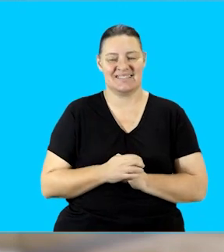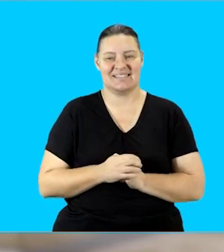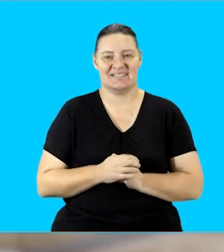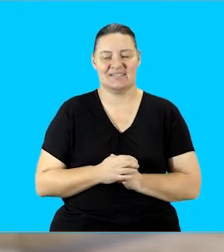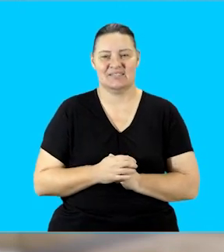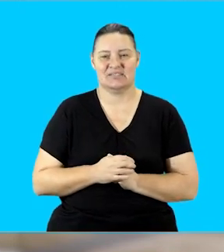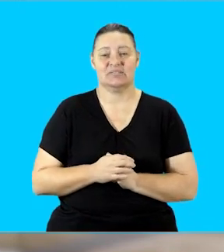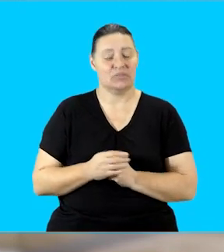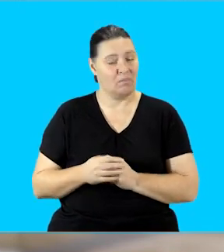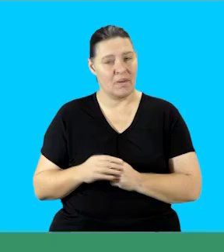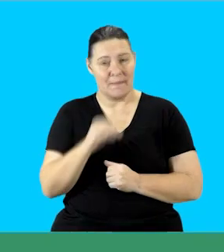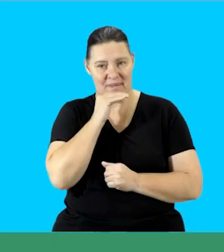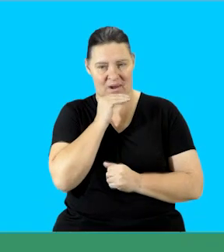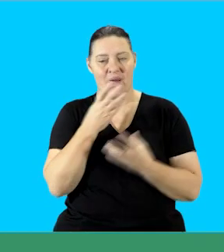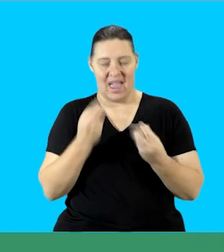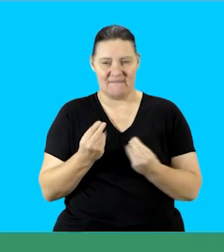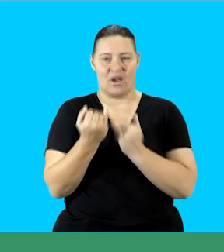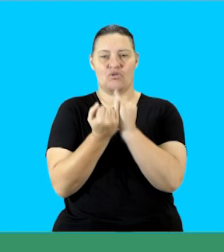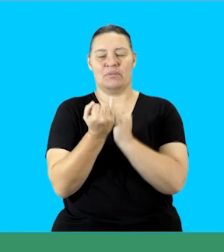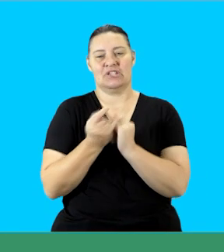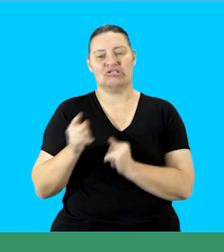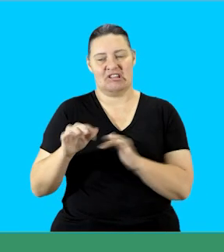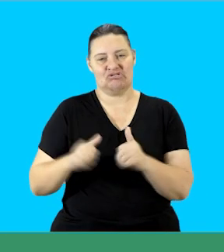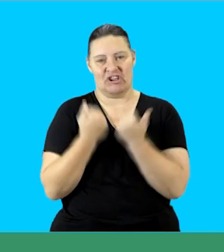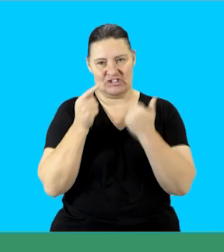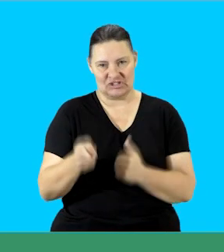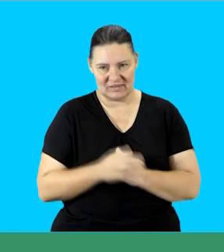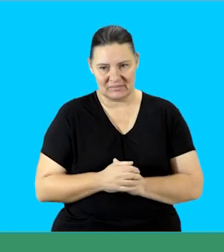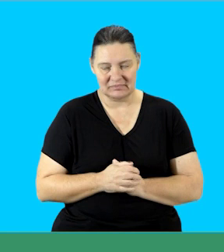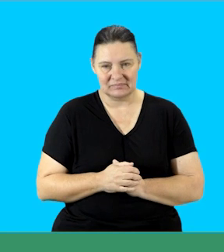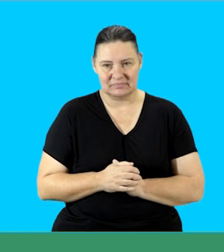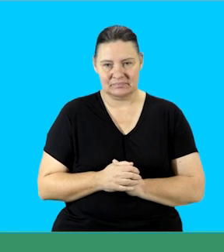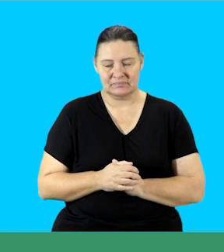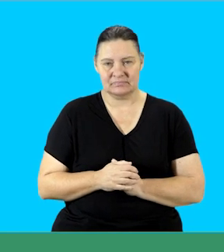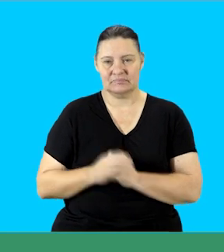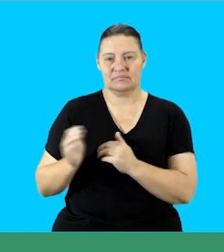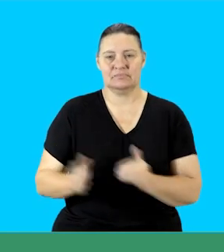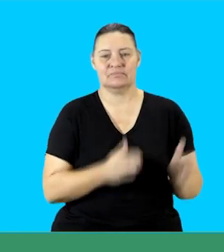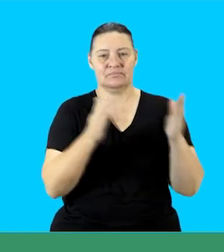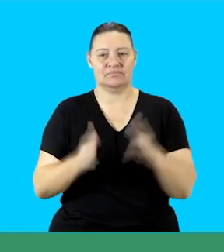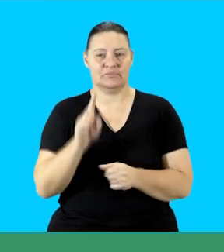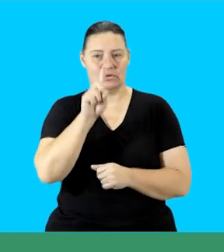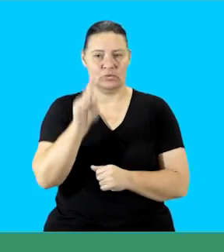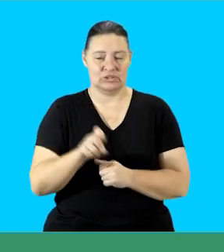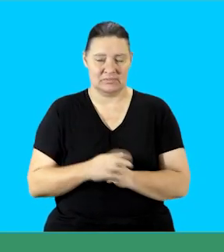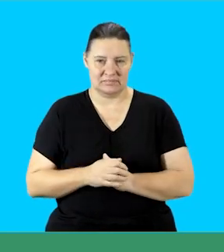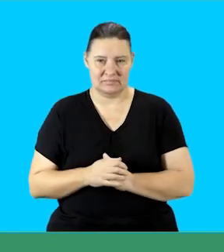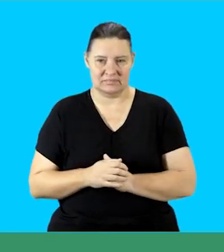So obviously, we would have competition as a challenge. Now, let's move on to the next